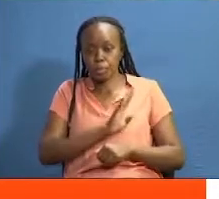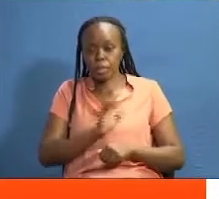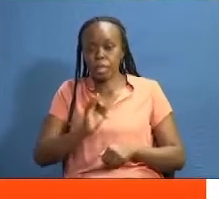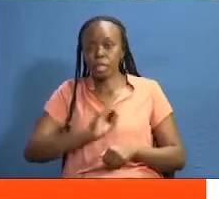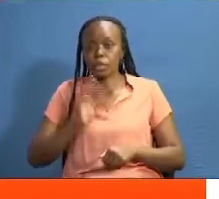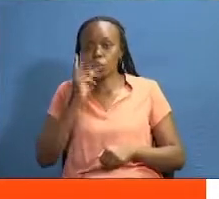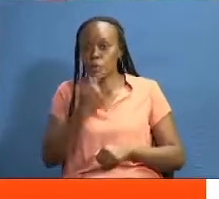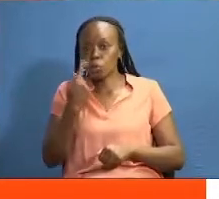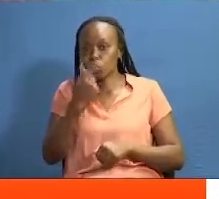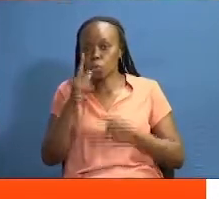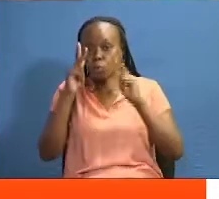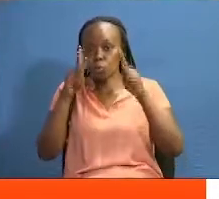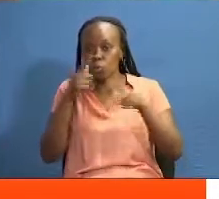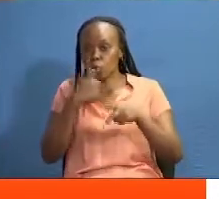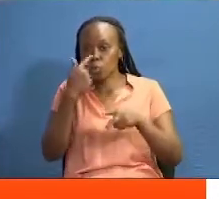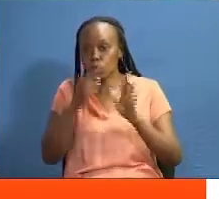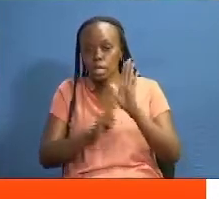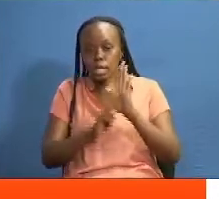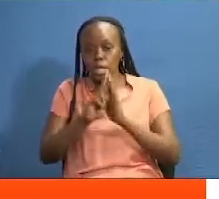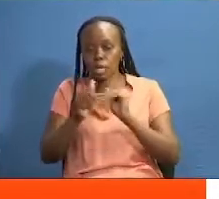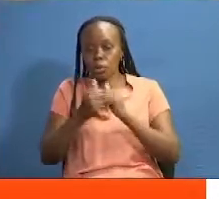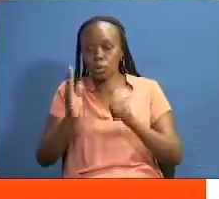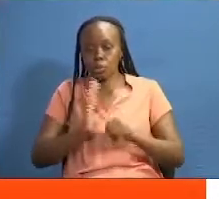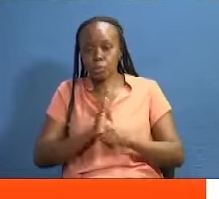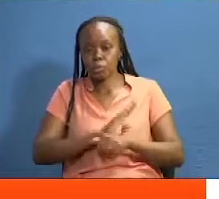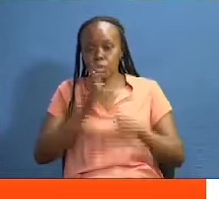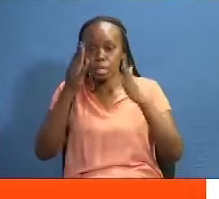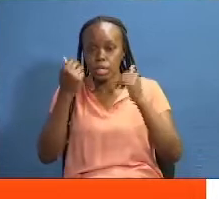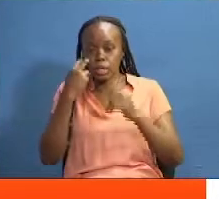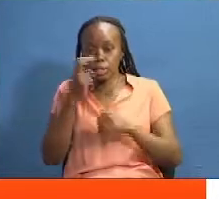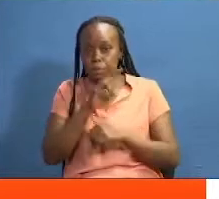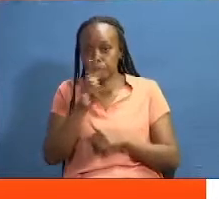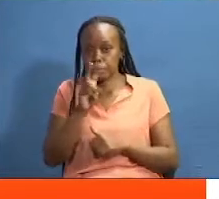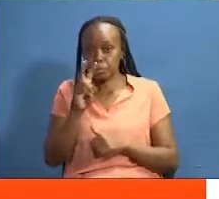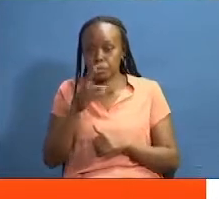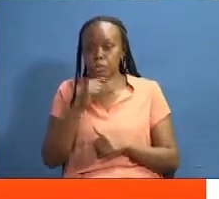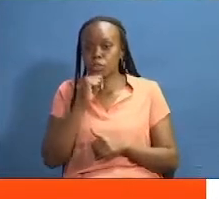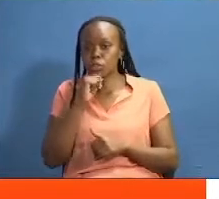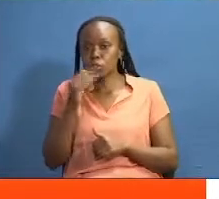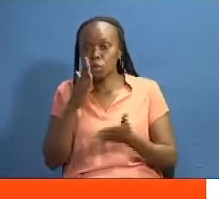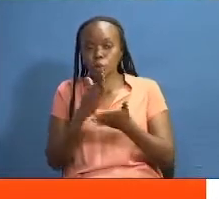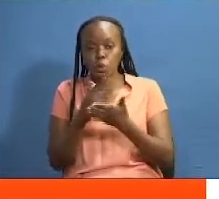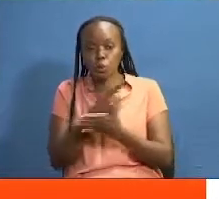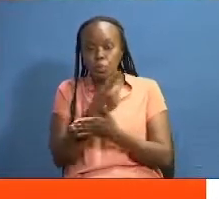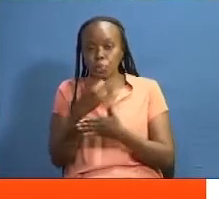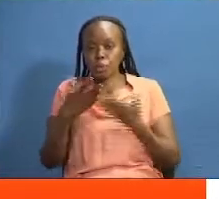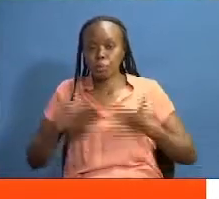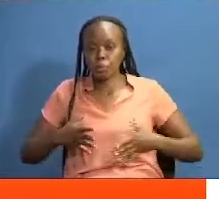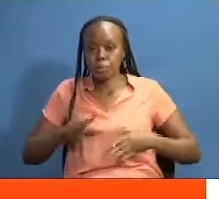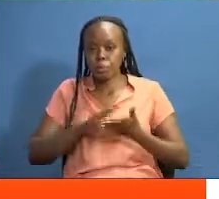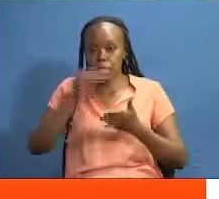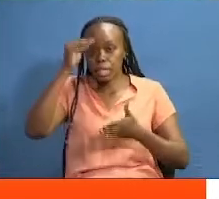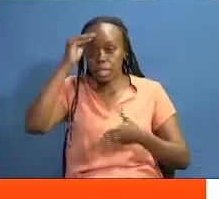was the only person who had registered with a professional body. Now you see, don't stop there. Guys, learning